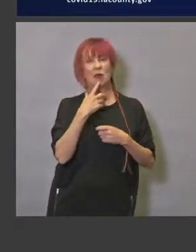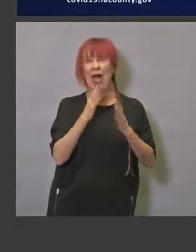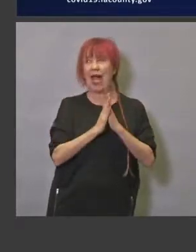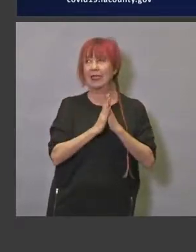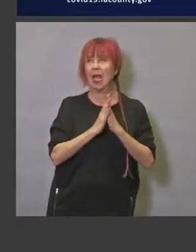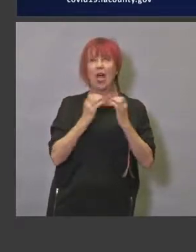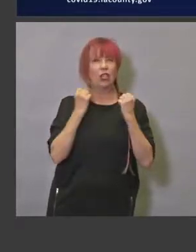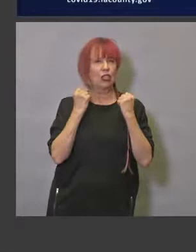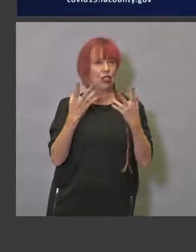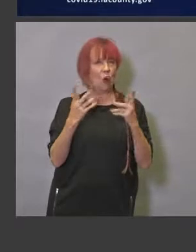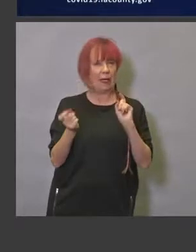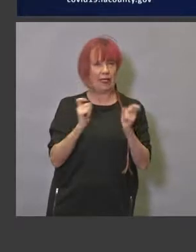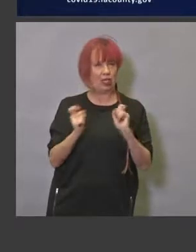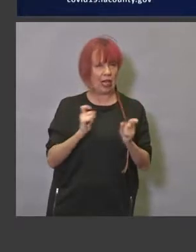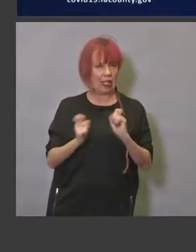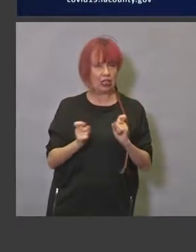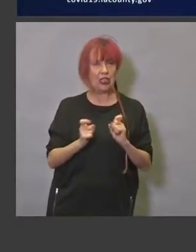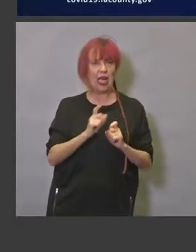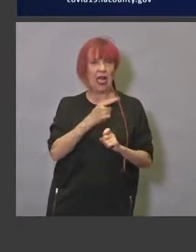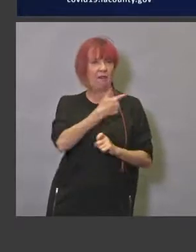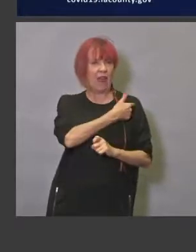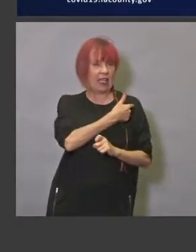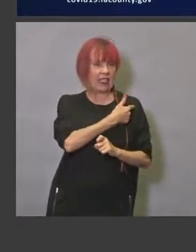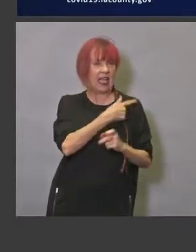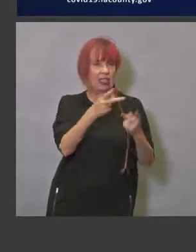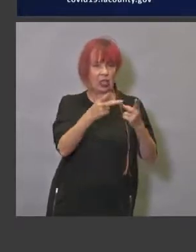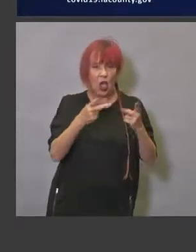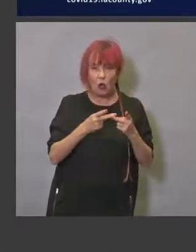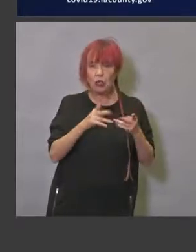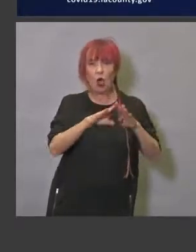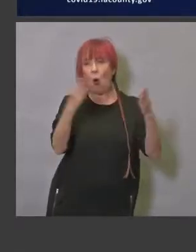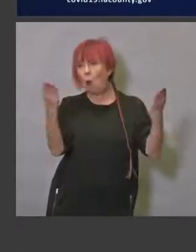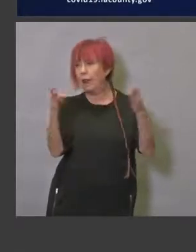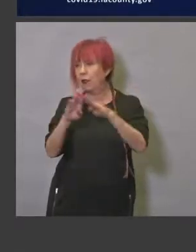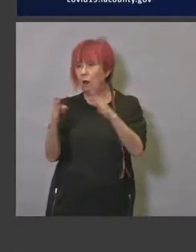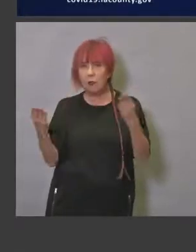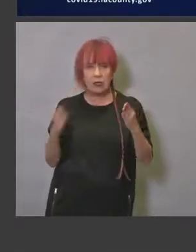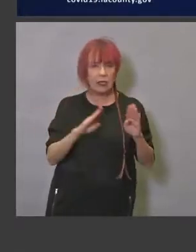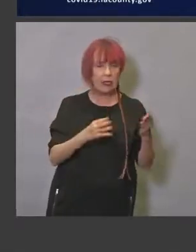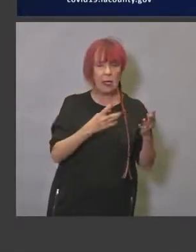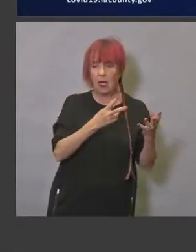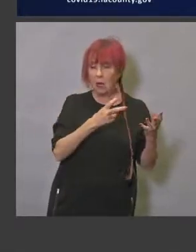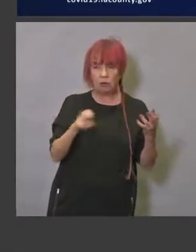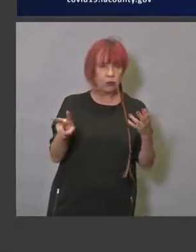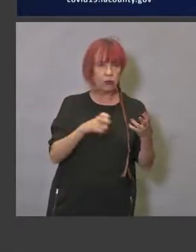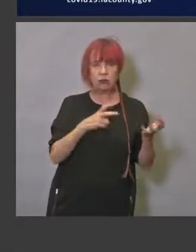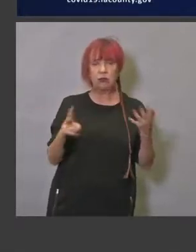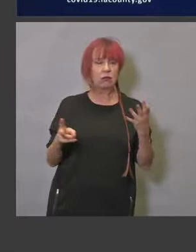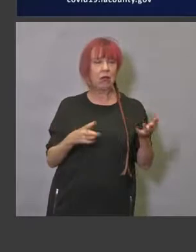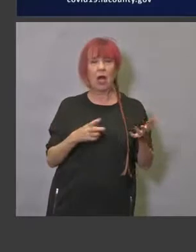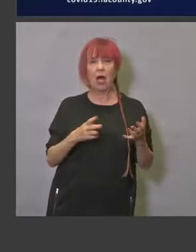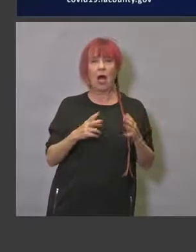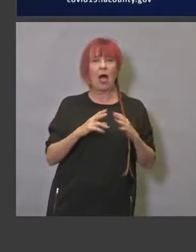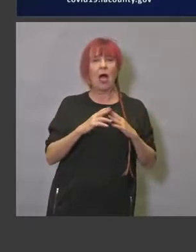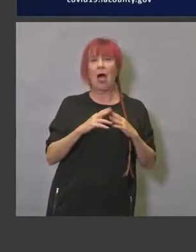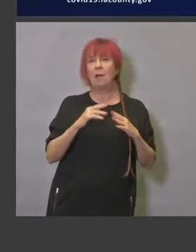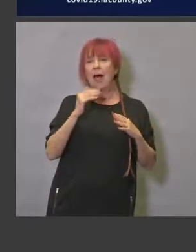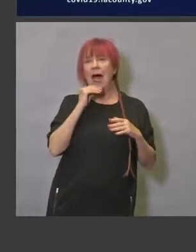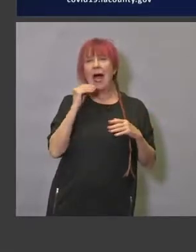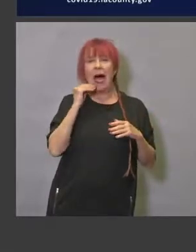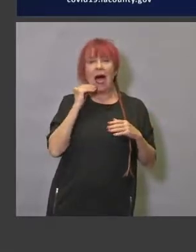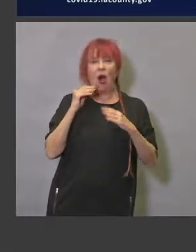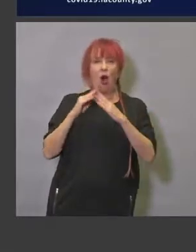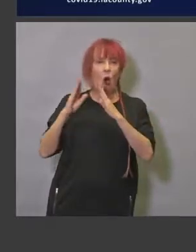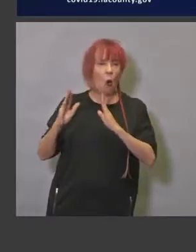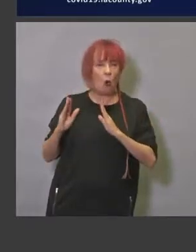week in vaccination, locations opening and closing, household eligibility, but only for